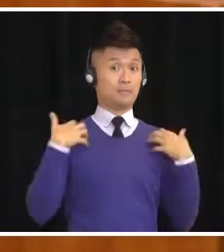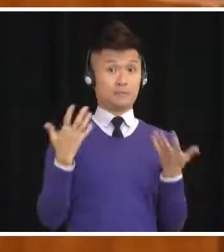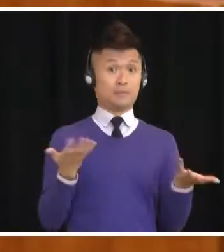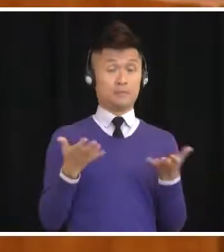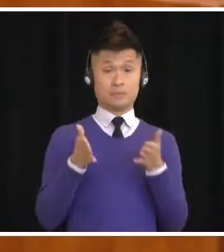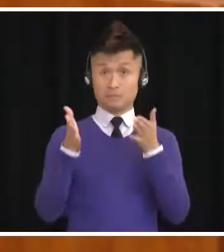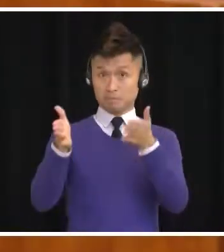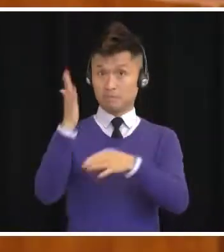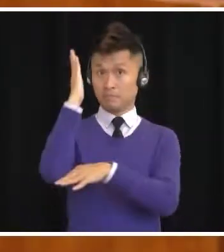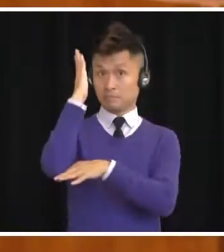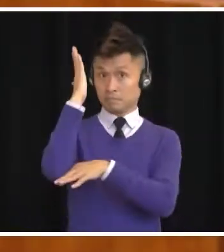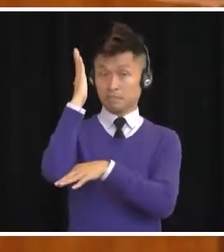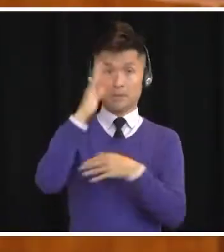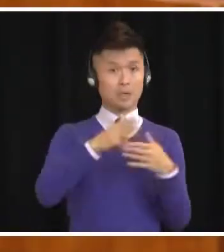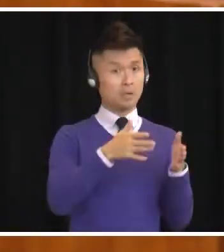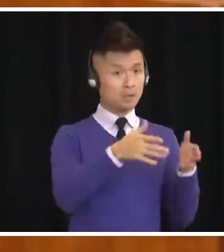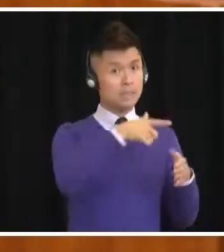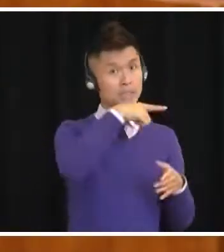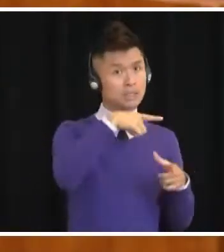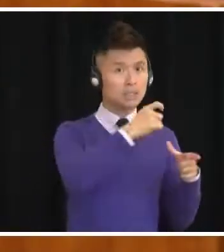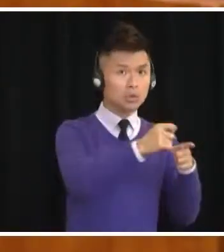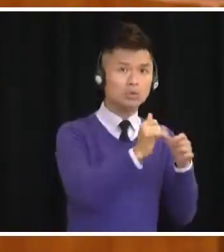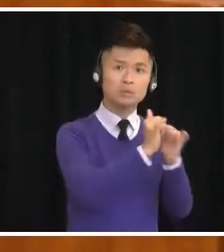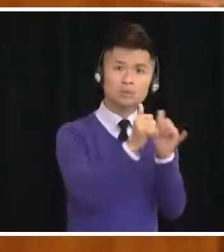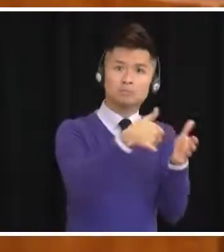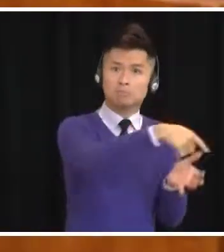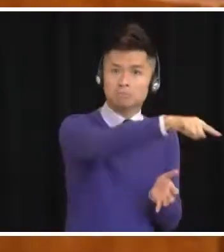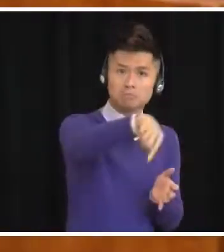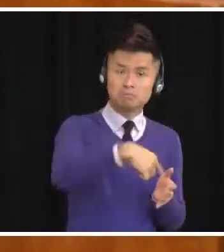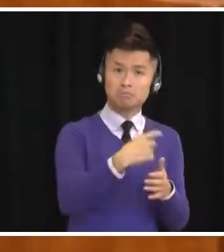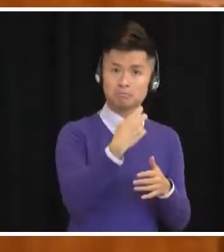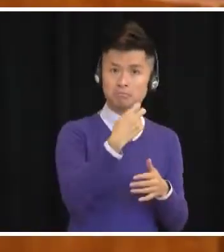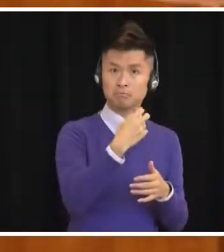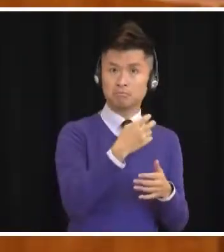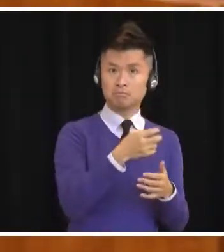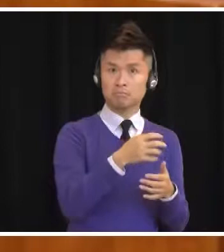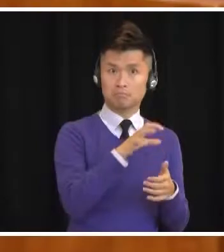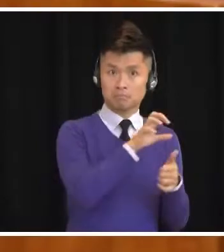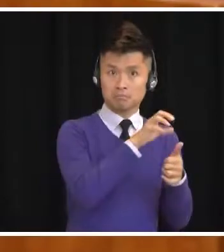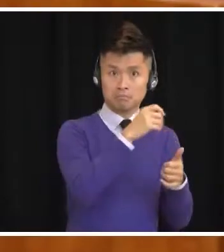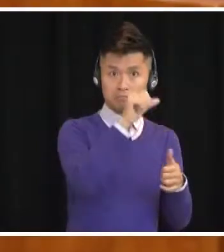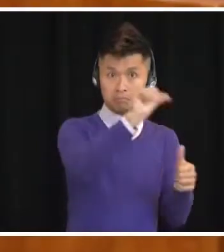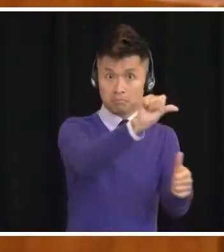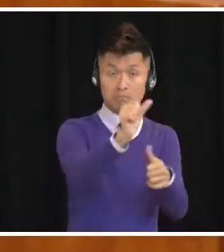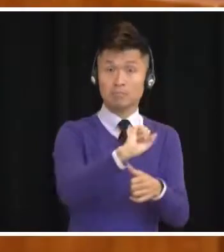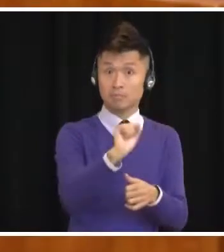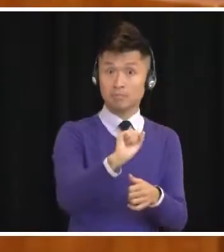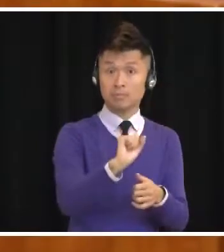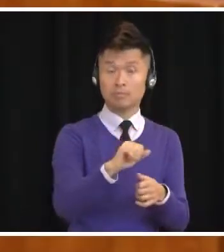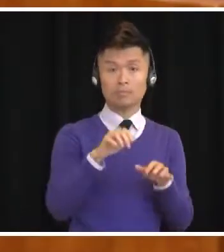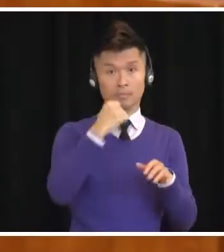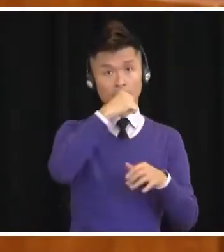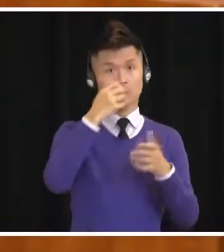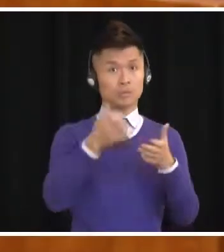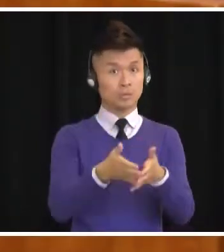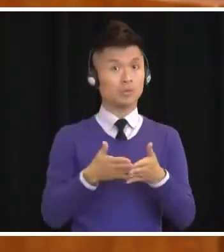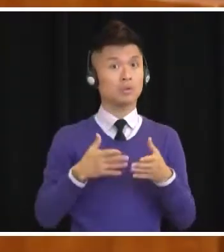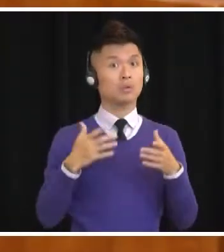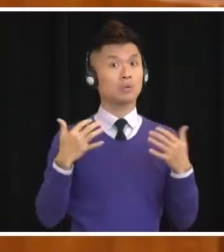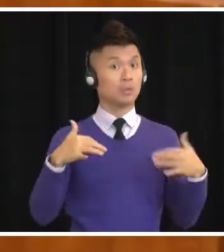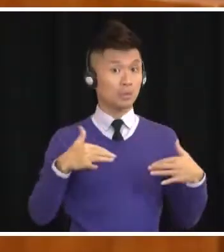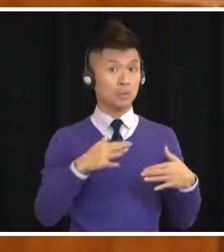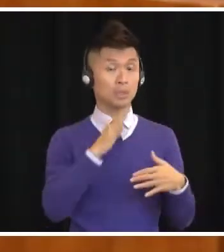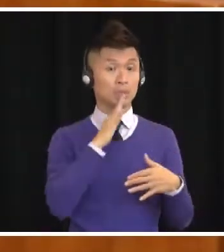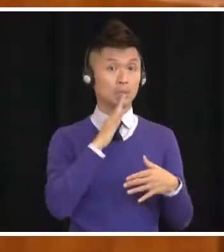The question about the control yuan can only handle complaints that involves